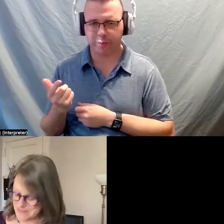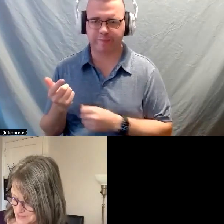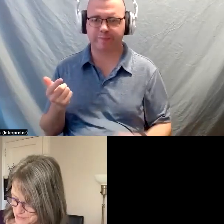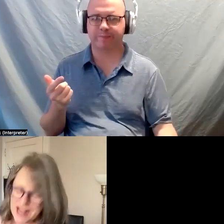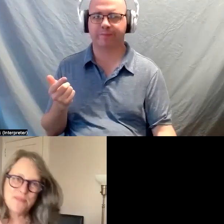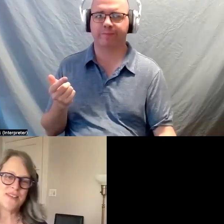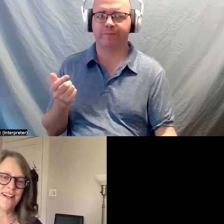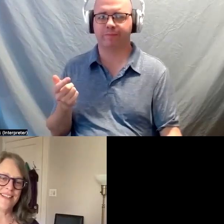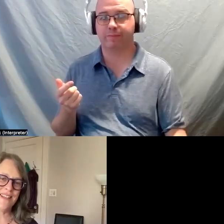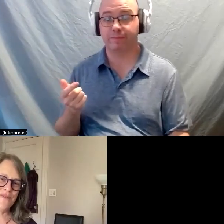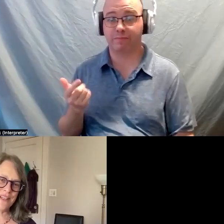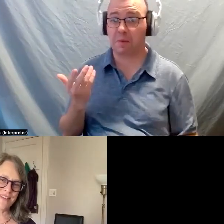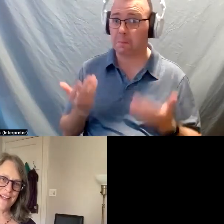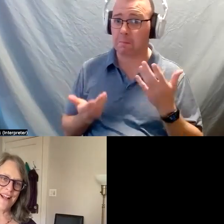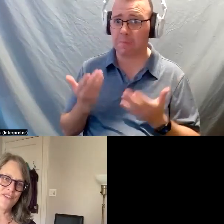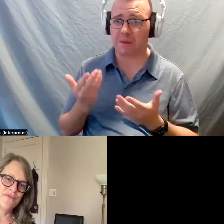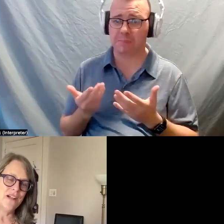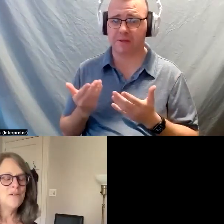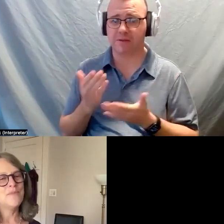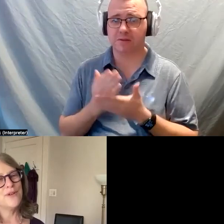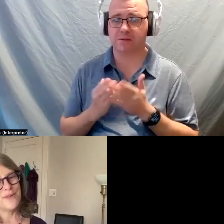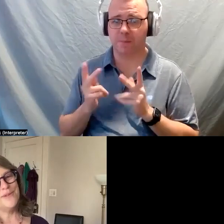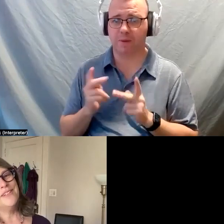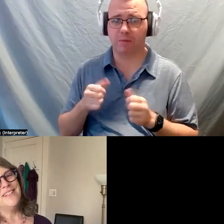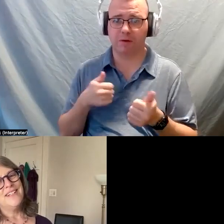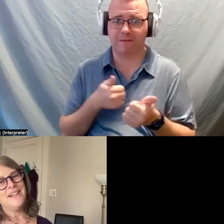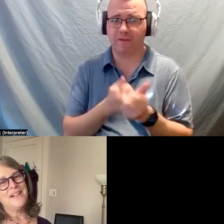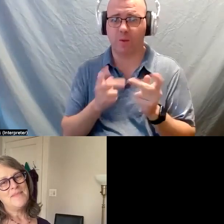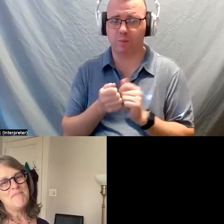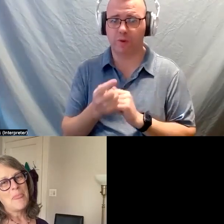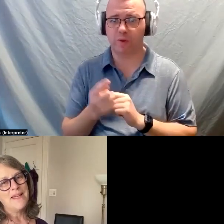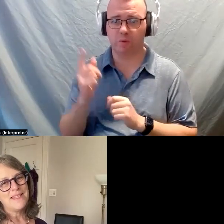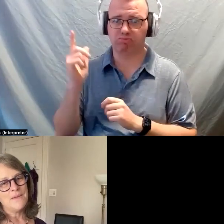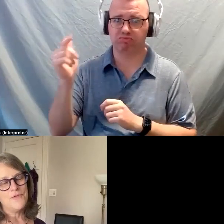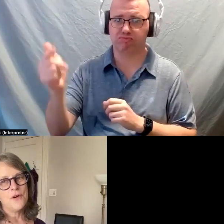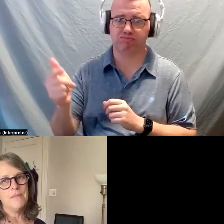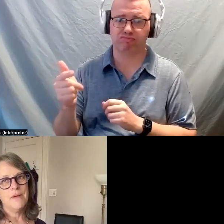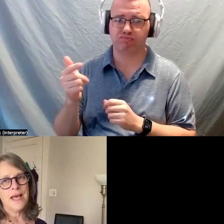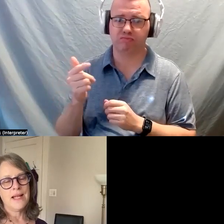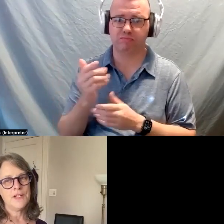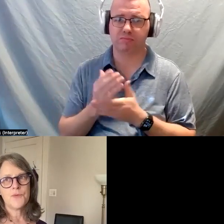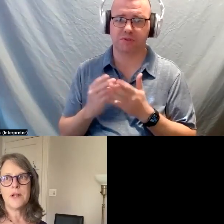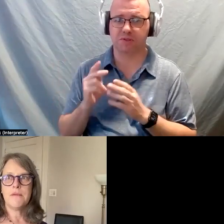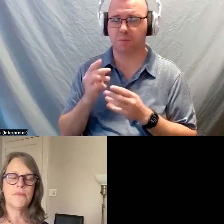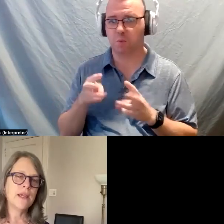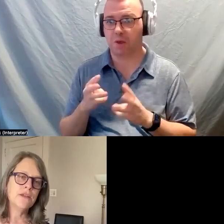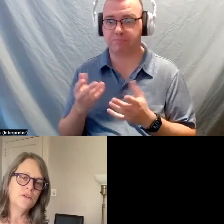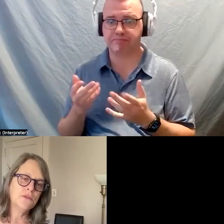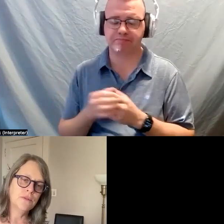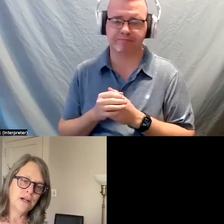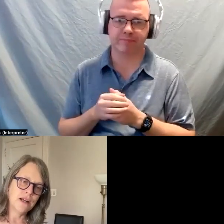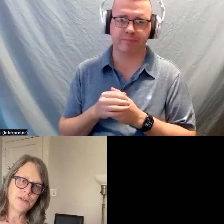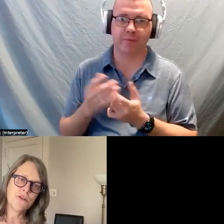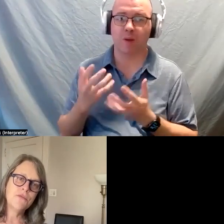and perhaps some of us can actually follow up with you in some form. And I just want to